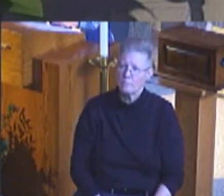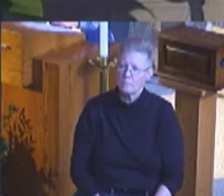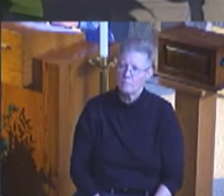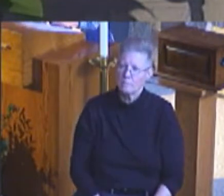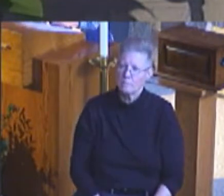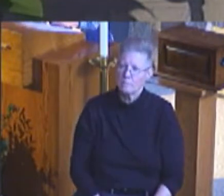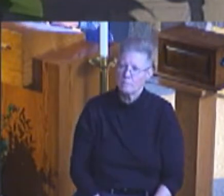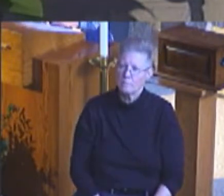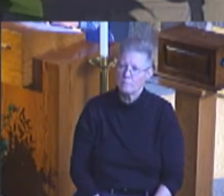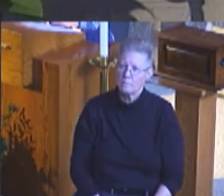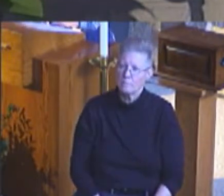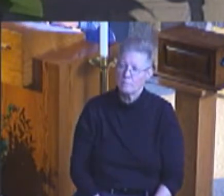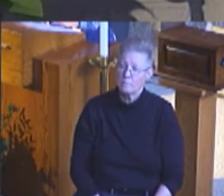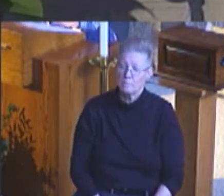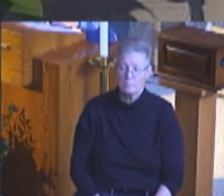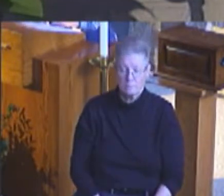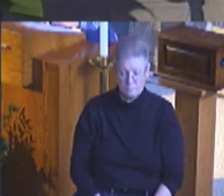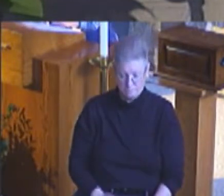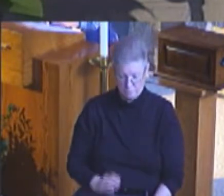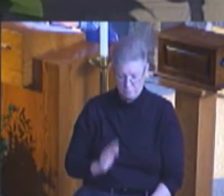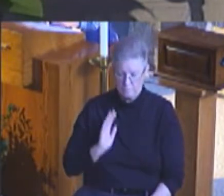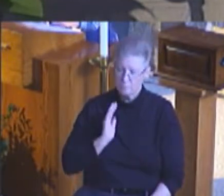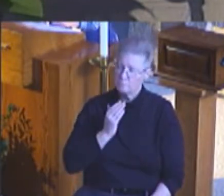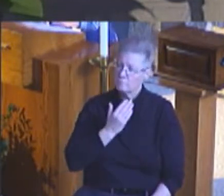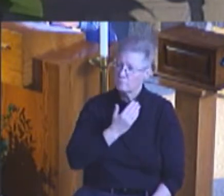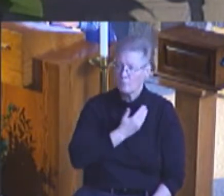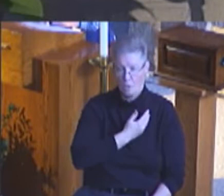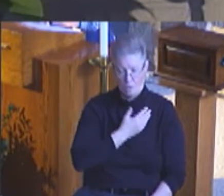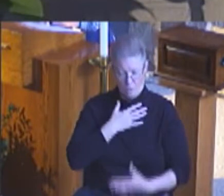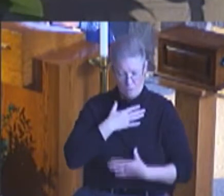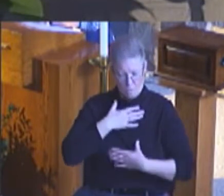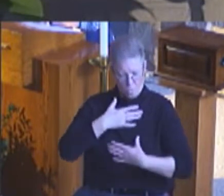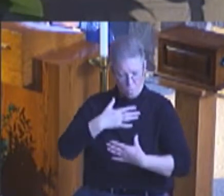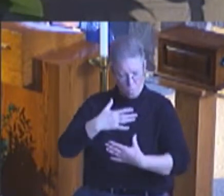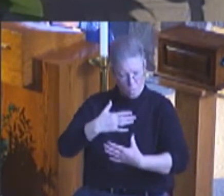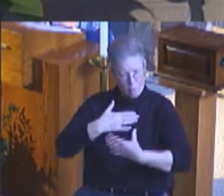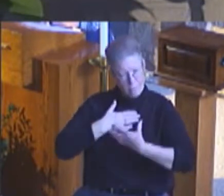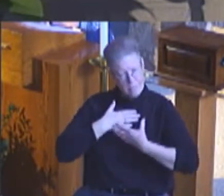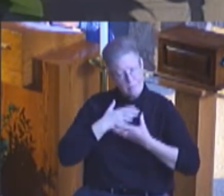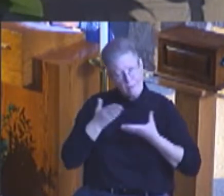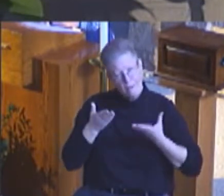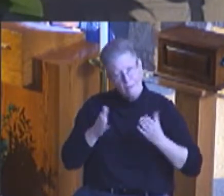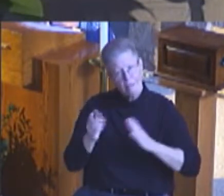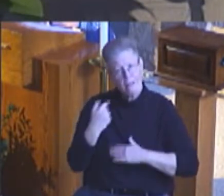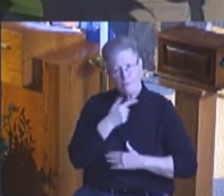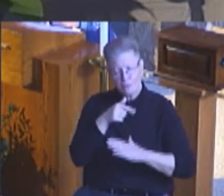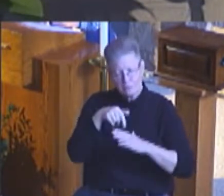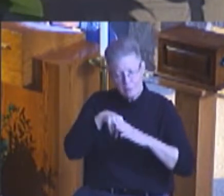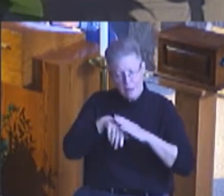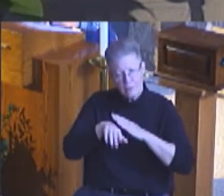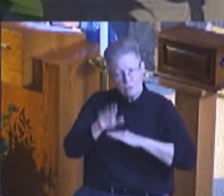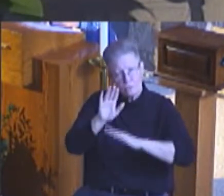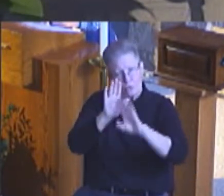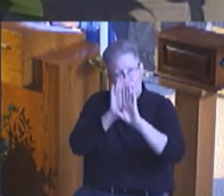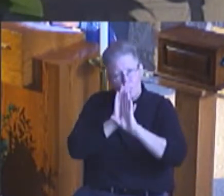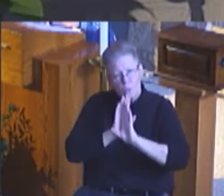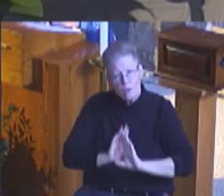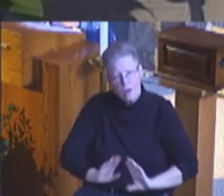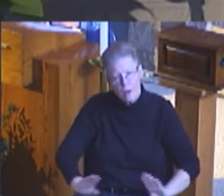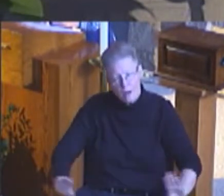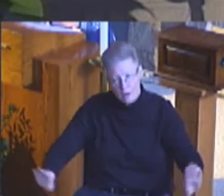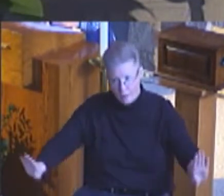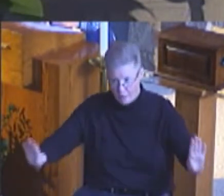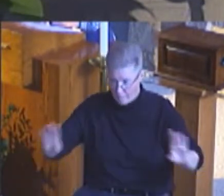Our breath will allow us to enter into the generosity of silence, where we can hear the voice of our hidden